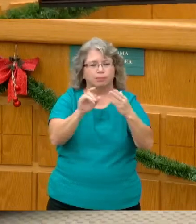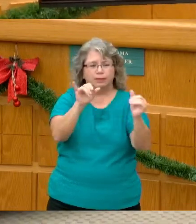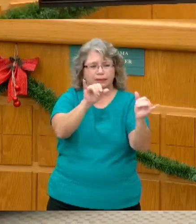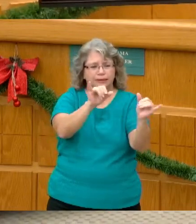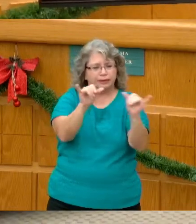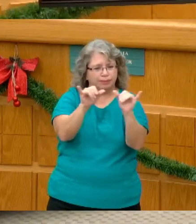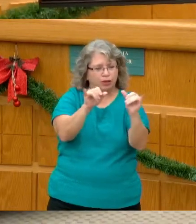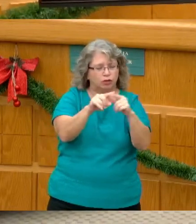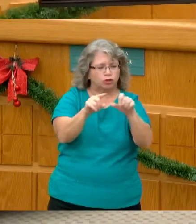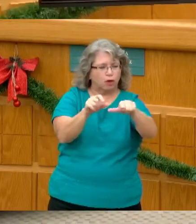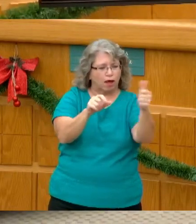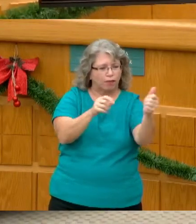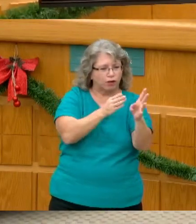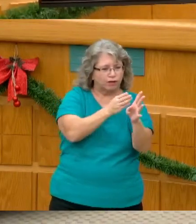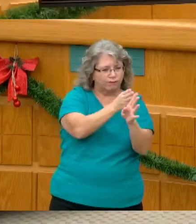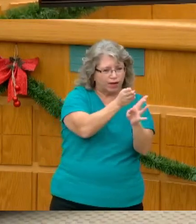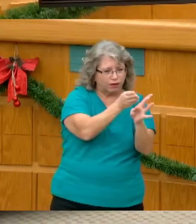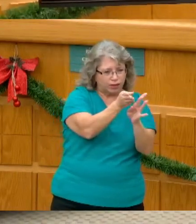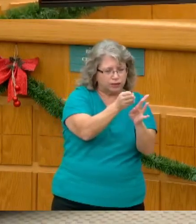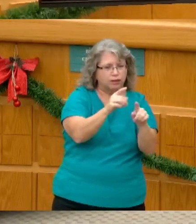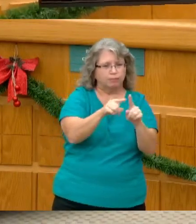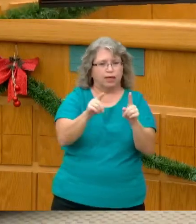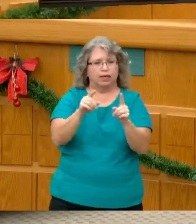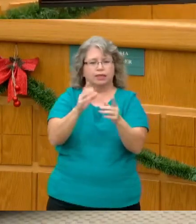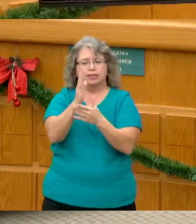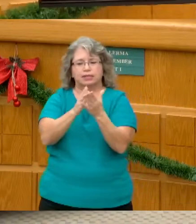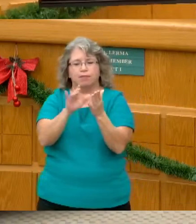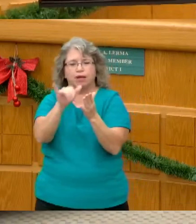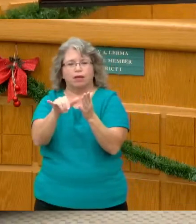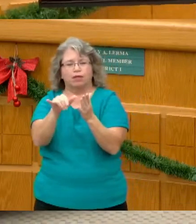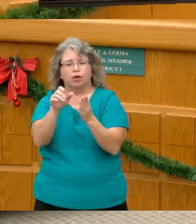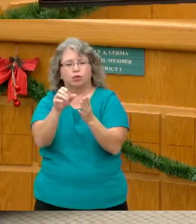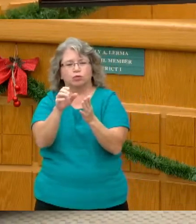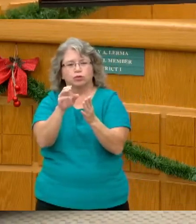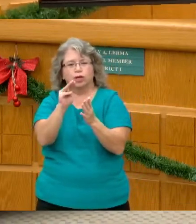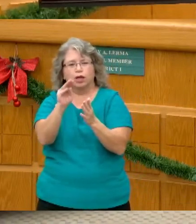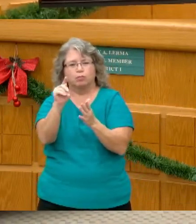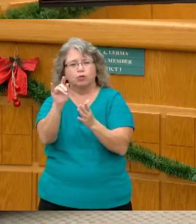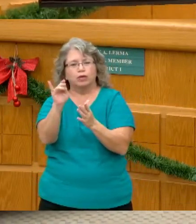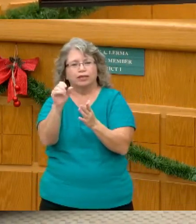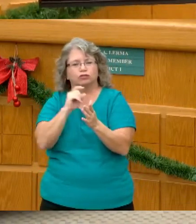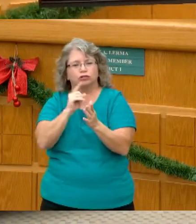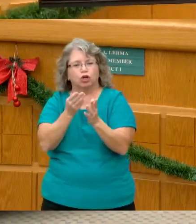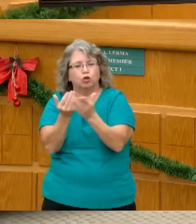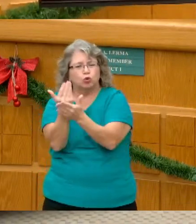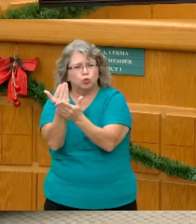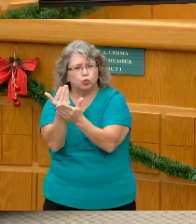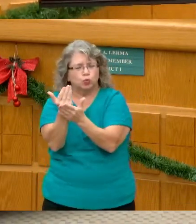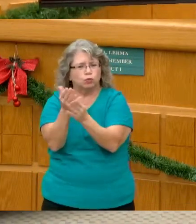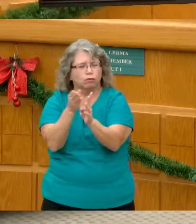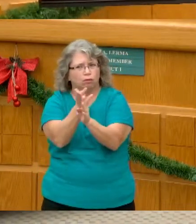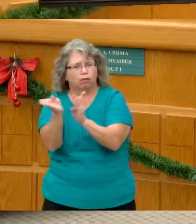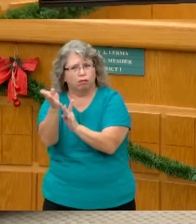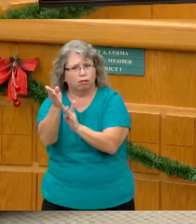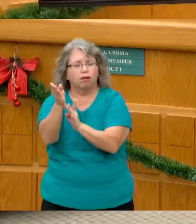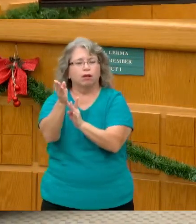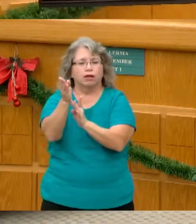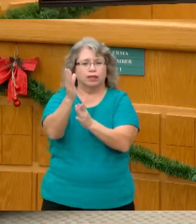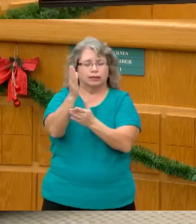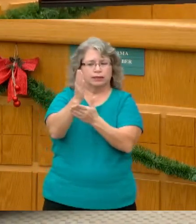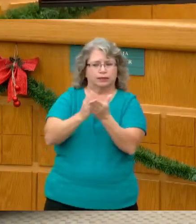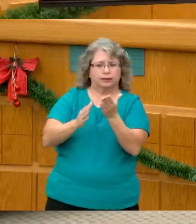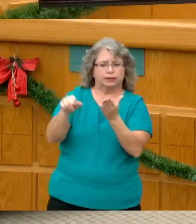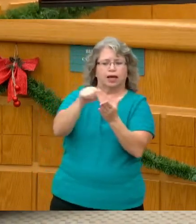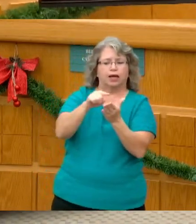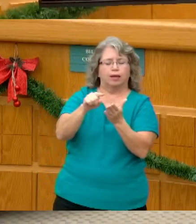concern, but some are new, and that's the ones we're most concerned about. Some computer modeling suggests that the variant may also